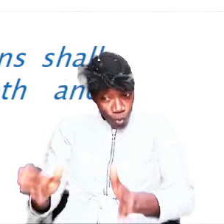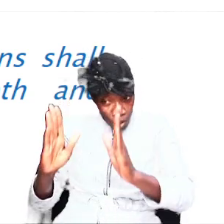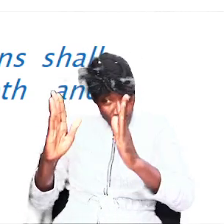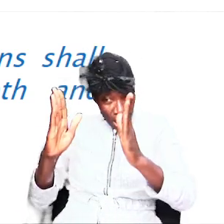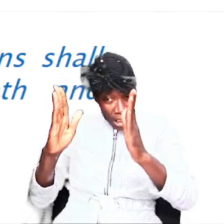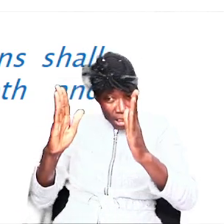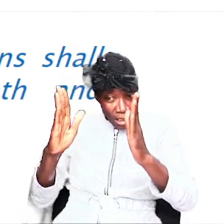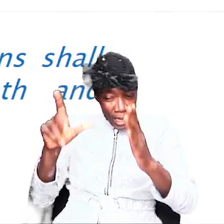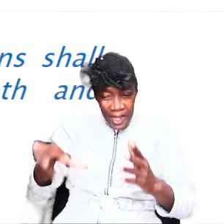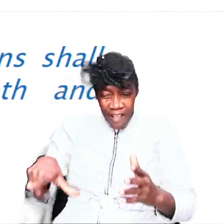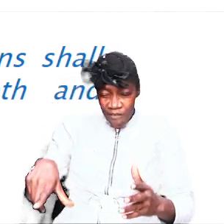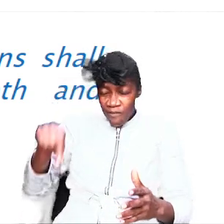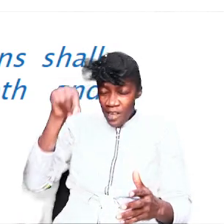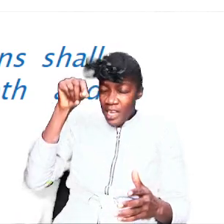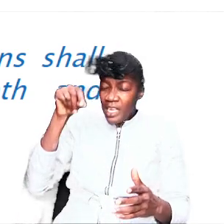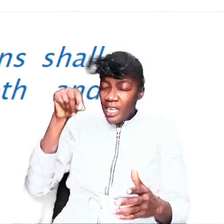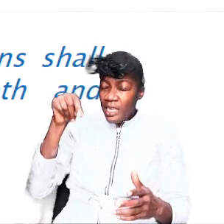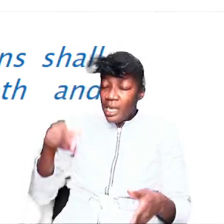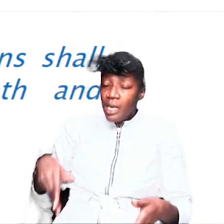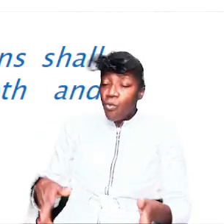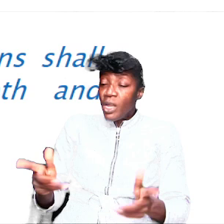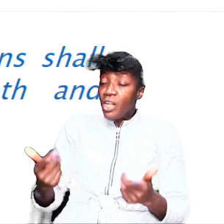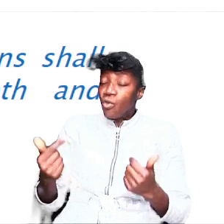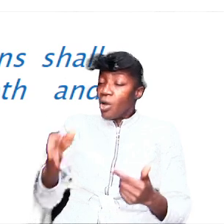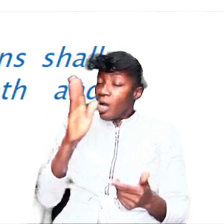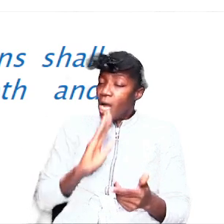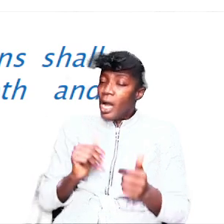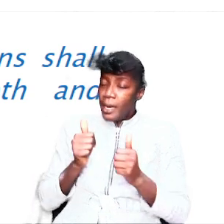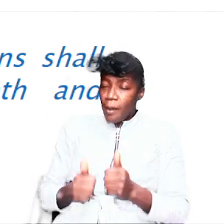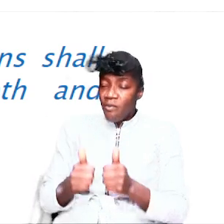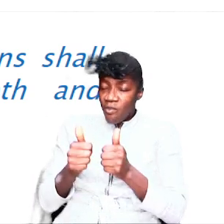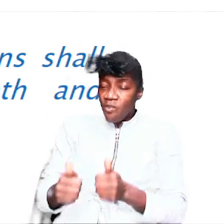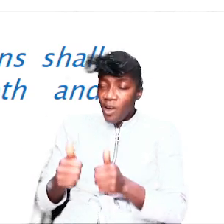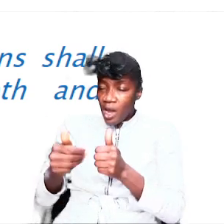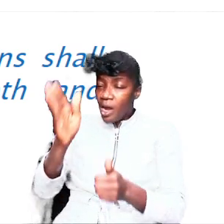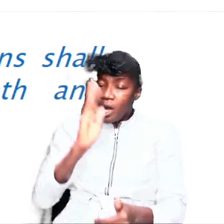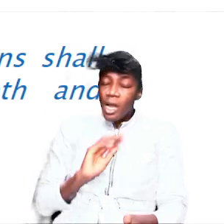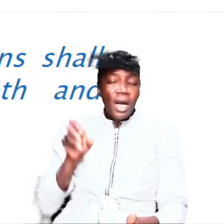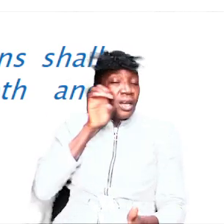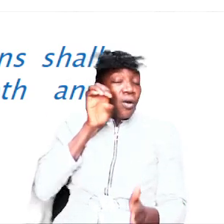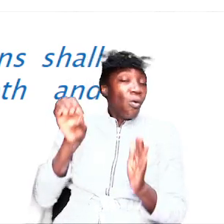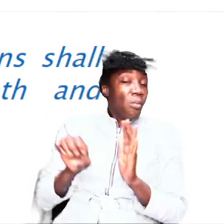to find his way back to God and to start follow the commandment of the Lord,